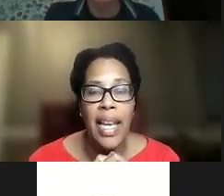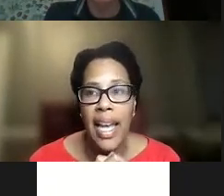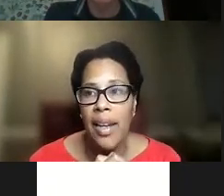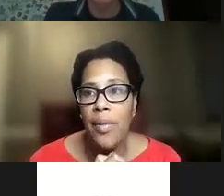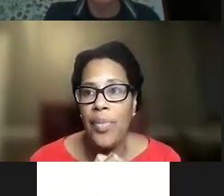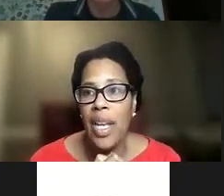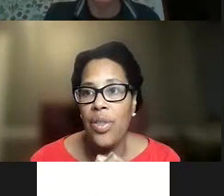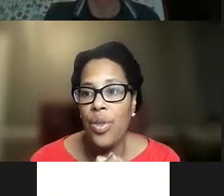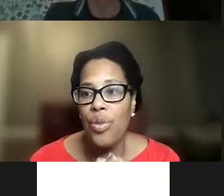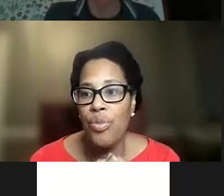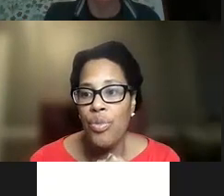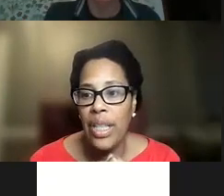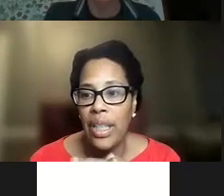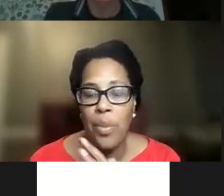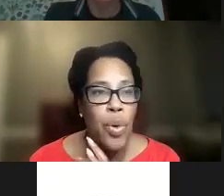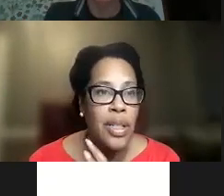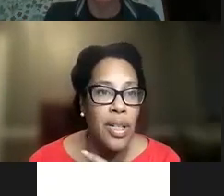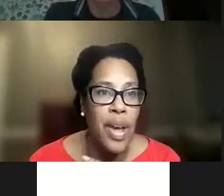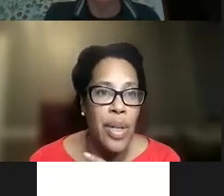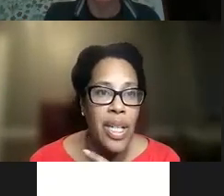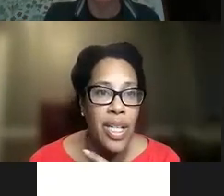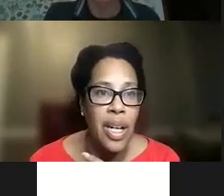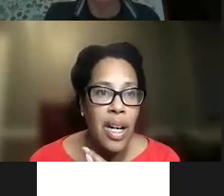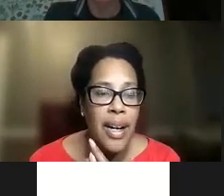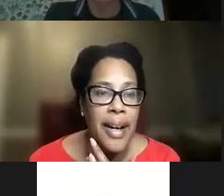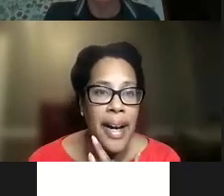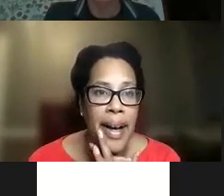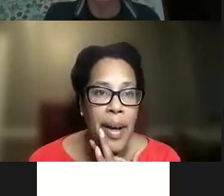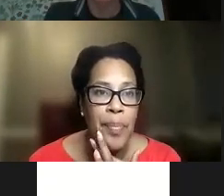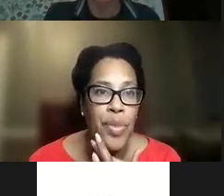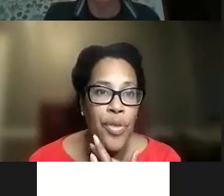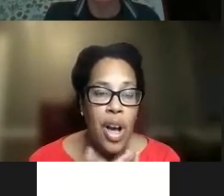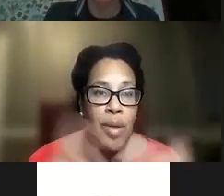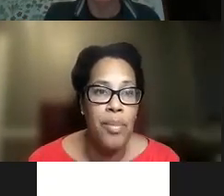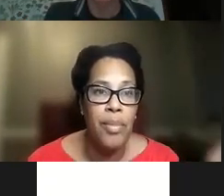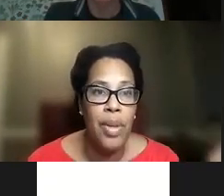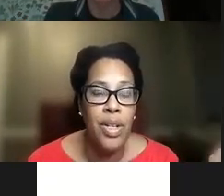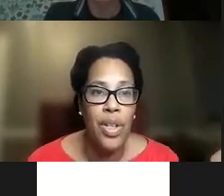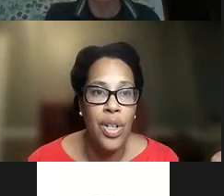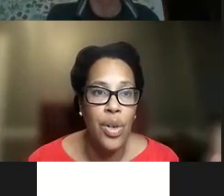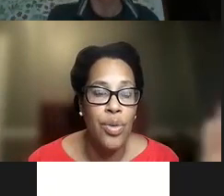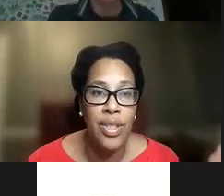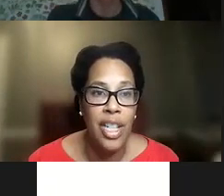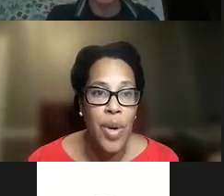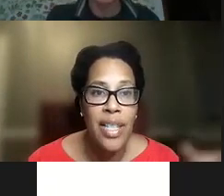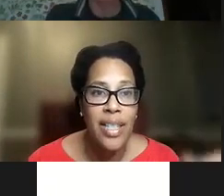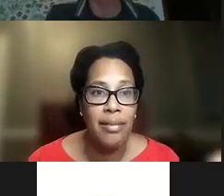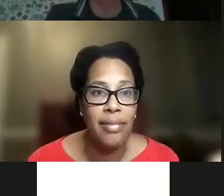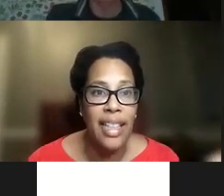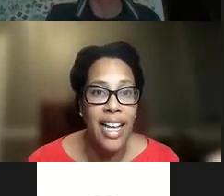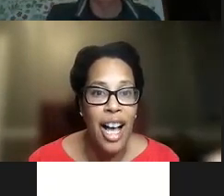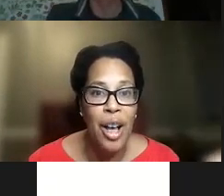And again, it's really important that we hear from, you know, the city of